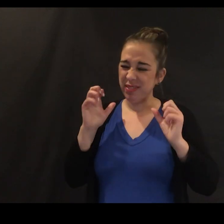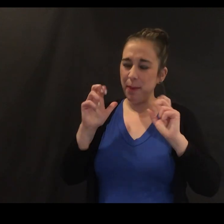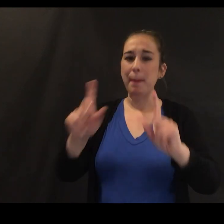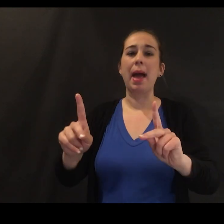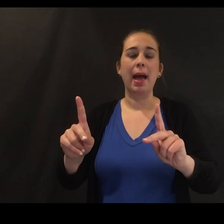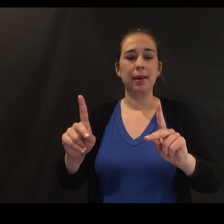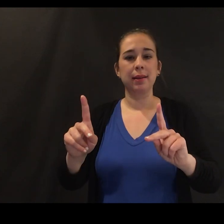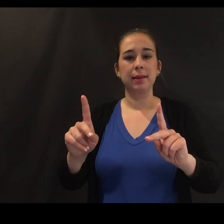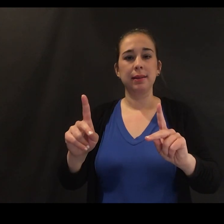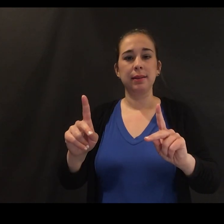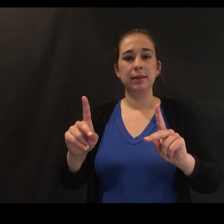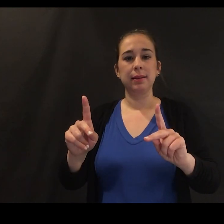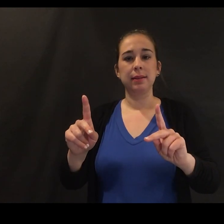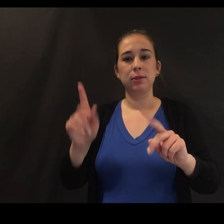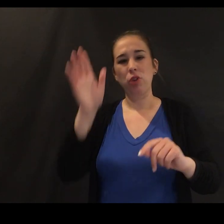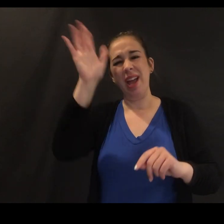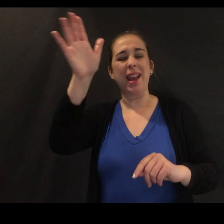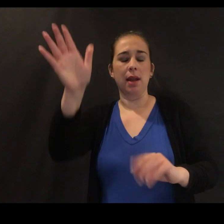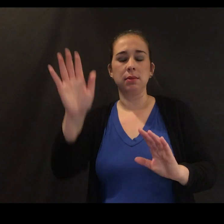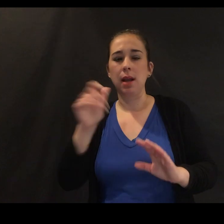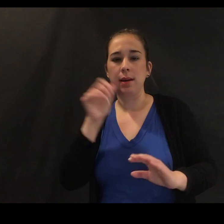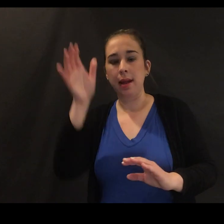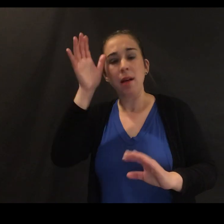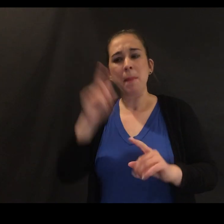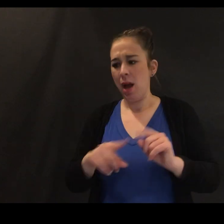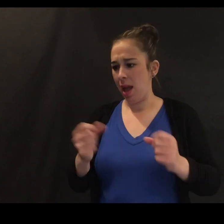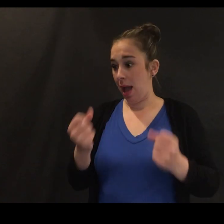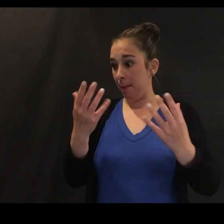say." Can you imagine? How much land do you think Saul had?